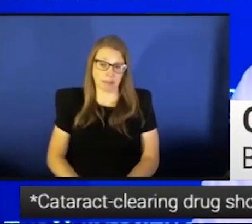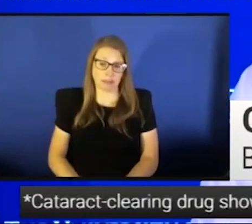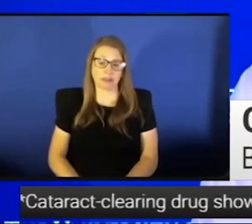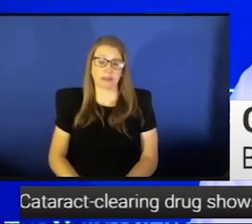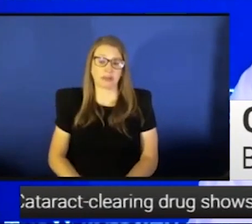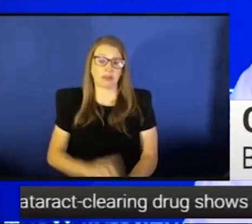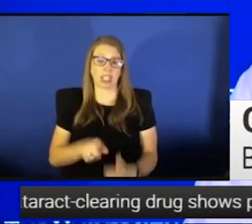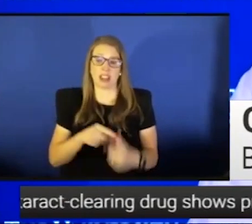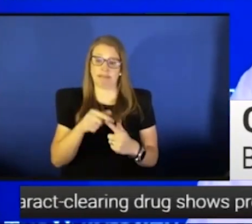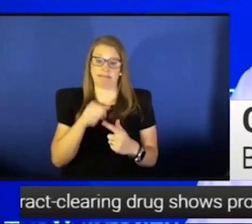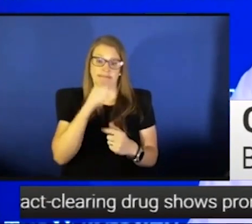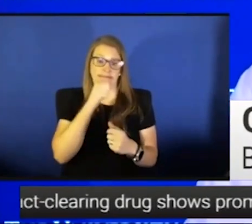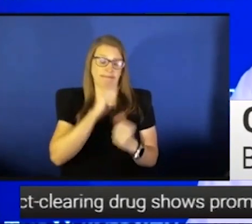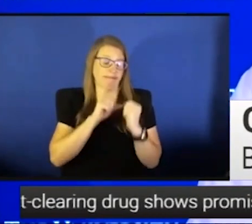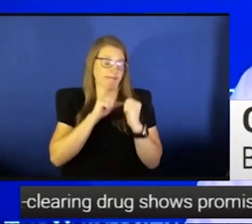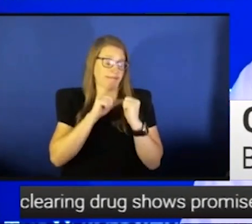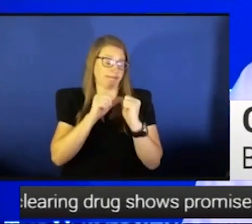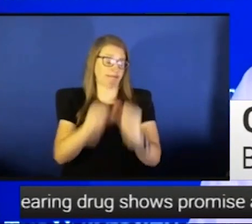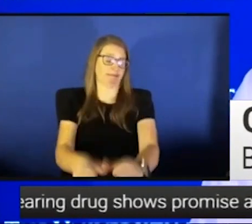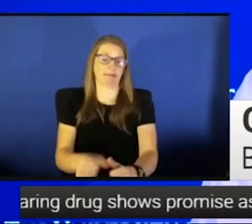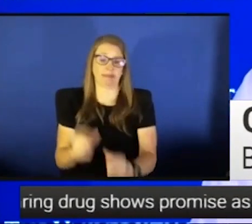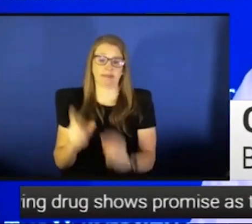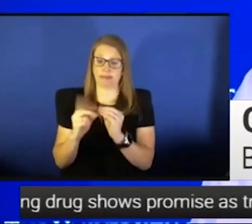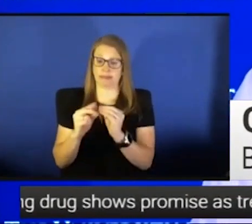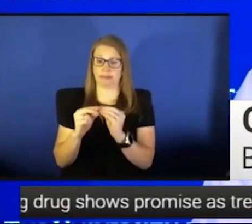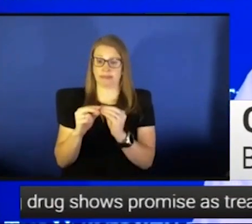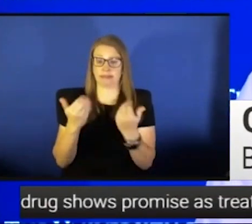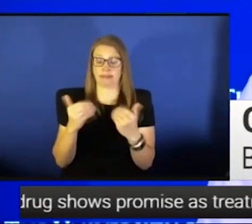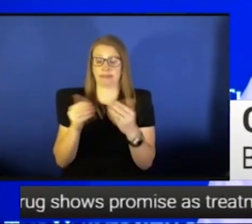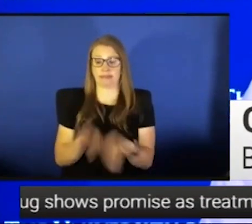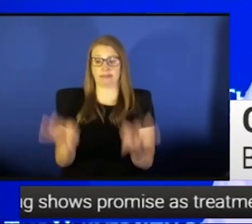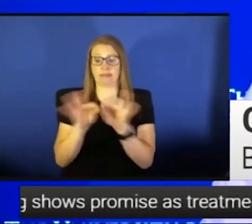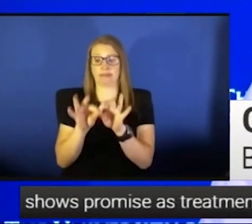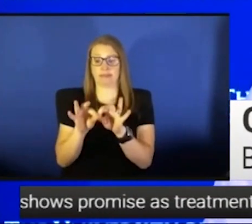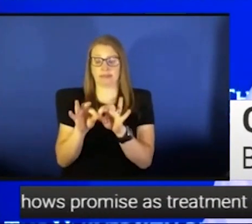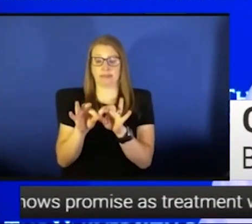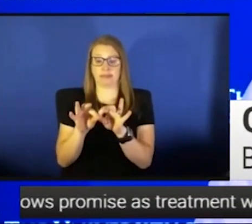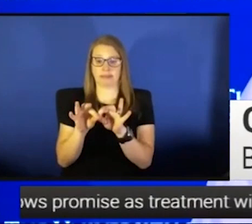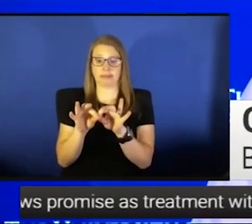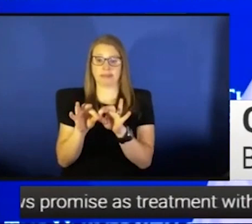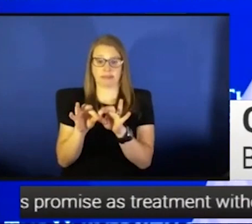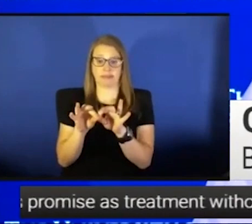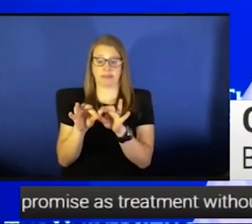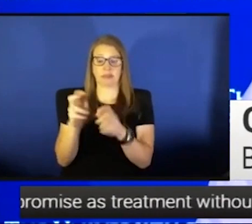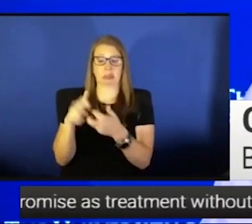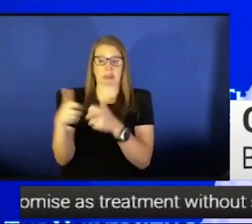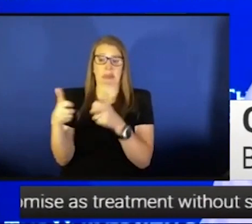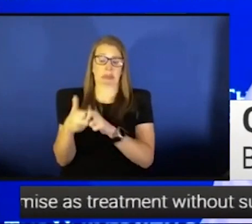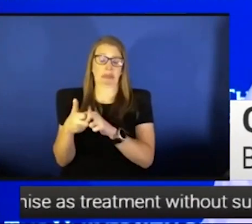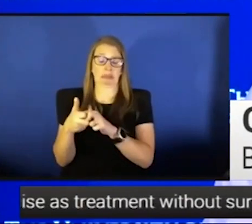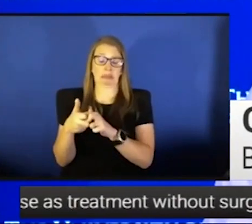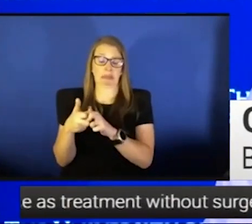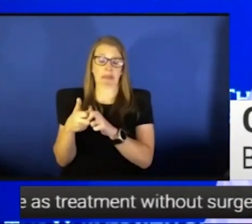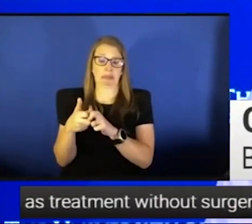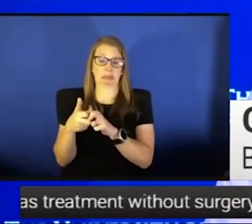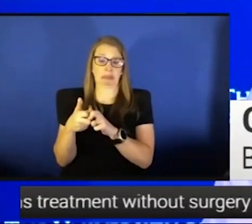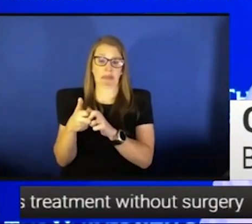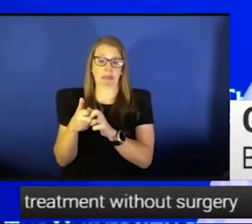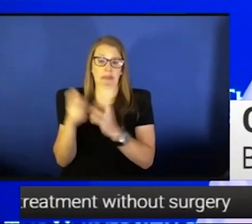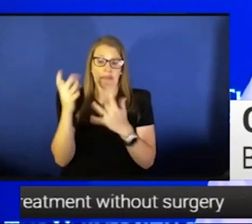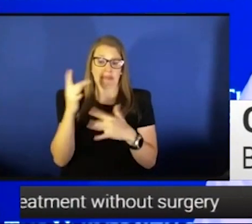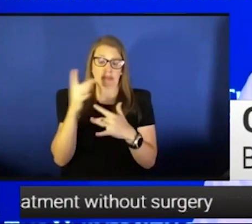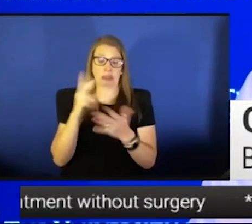and it is going to be one more major comorbidity or one more major problem that people will be dealing